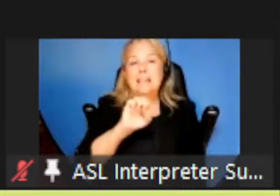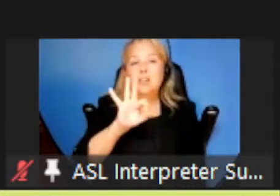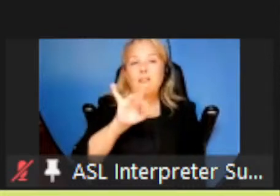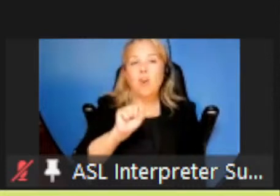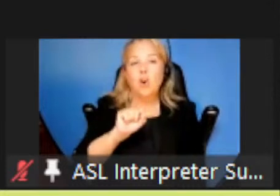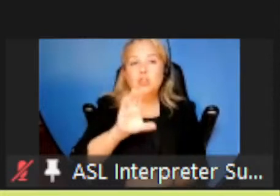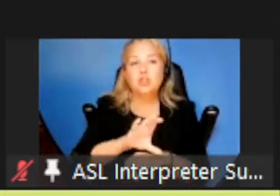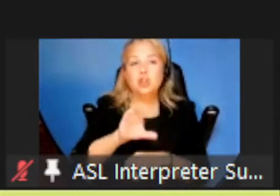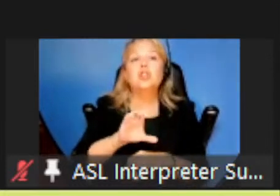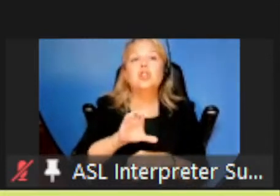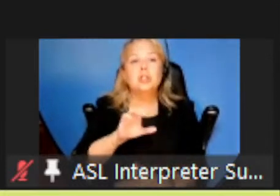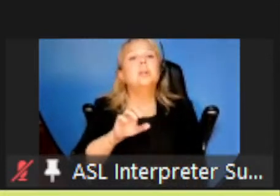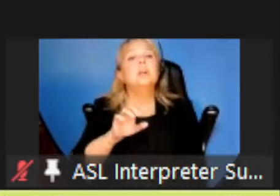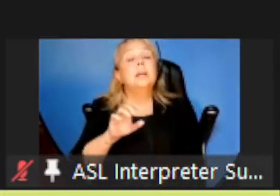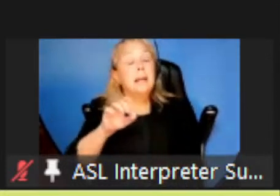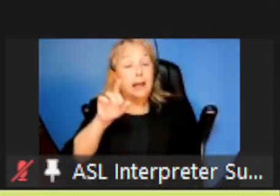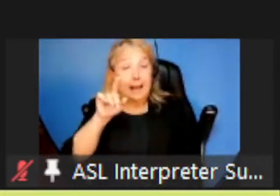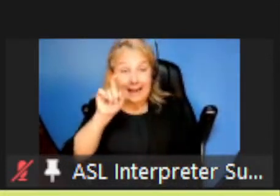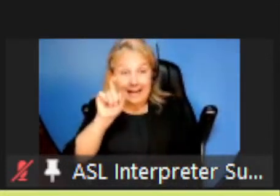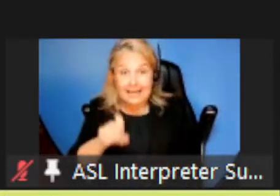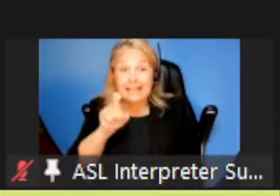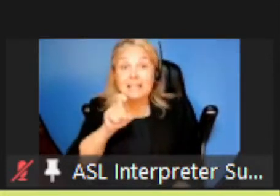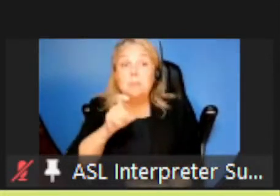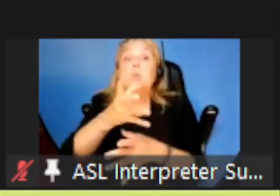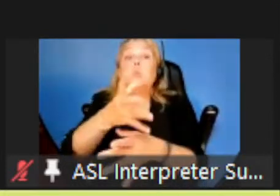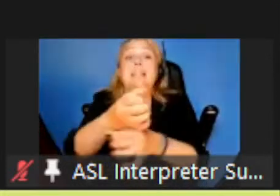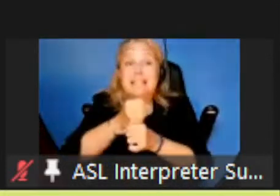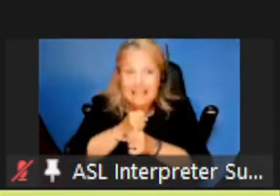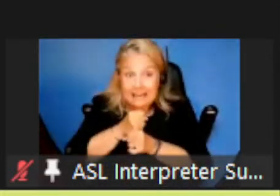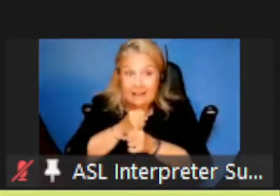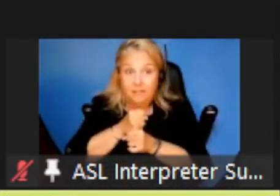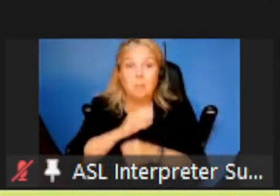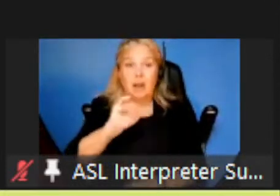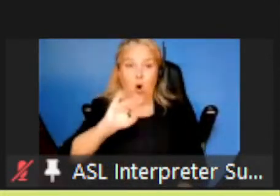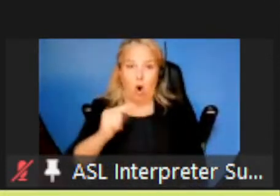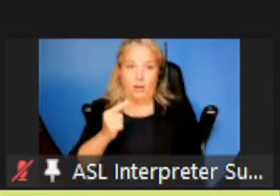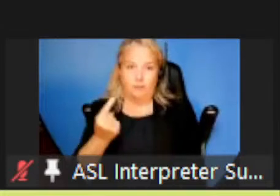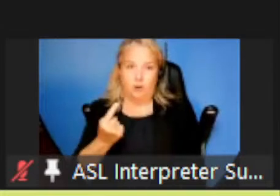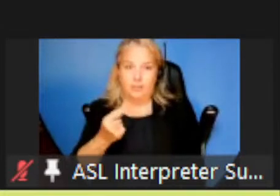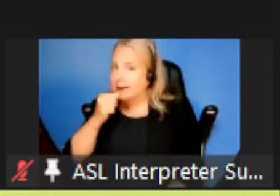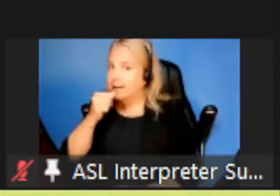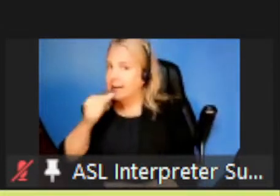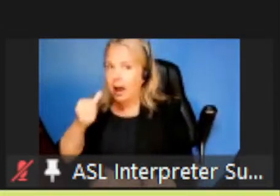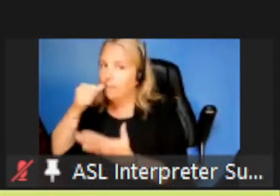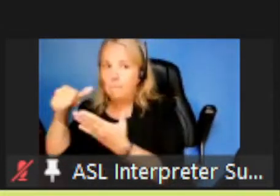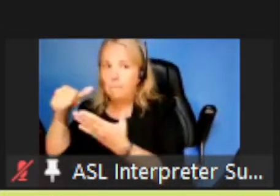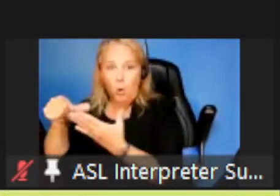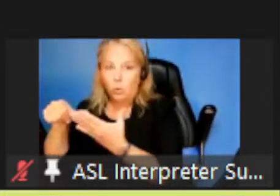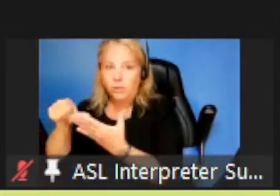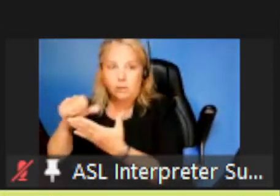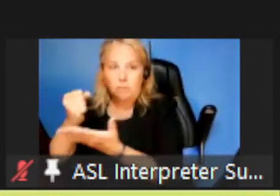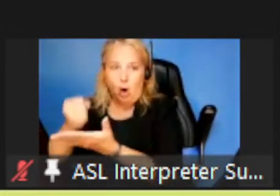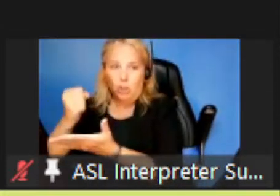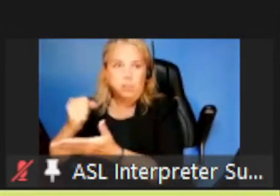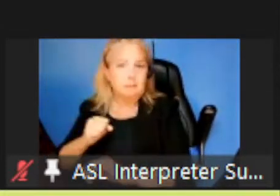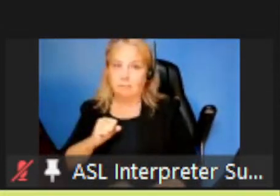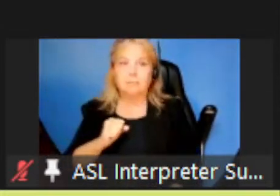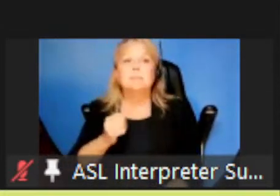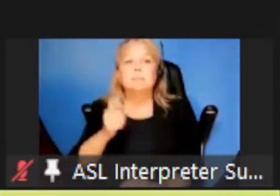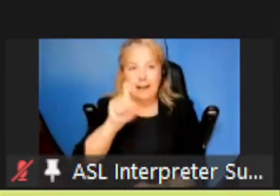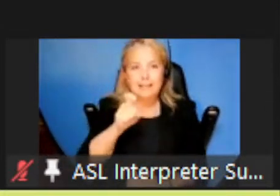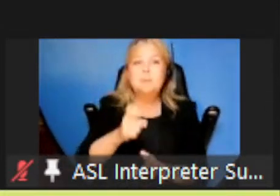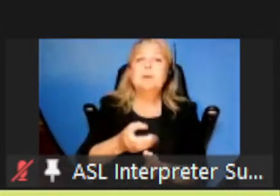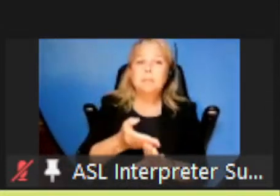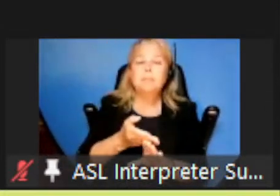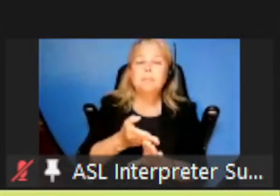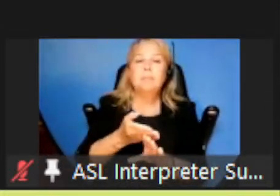be received, not postmarked, by August 1st in order to be included in the hearing record. Your comments will become part of